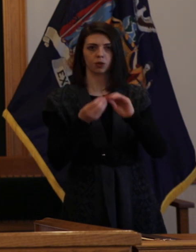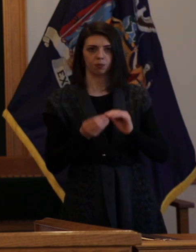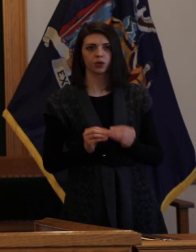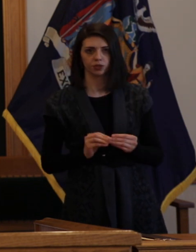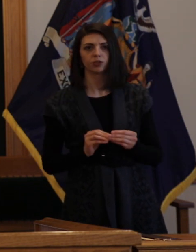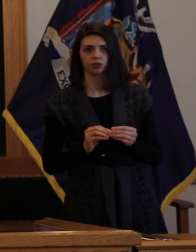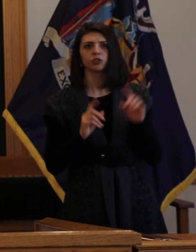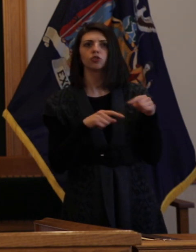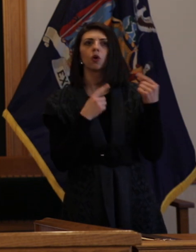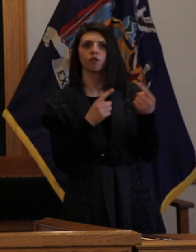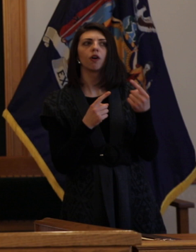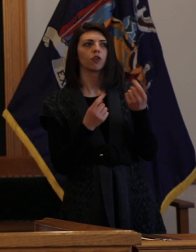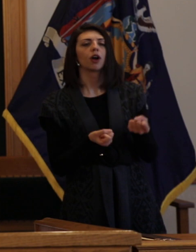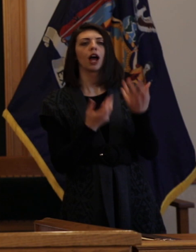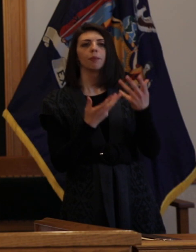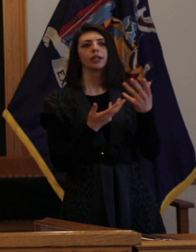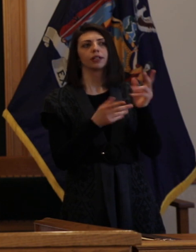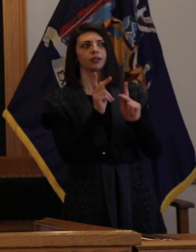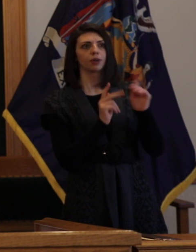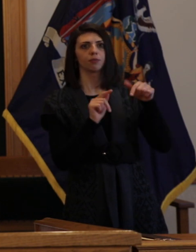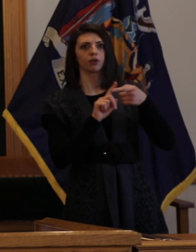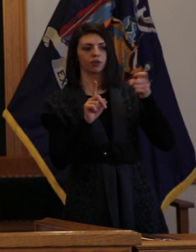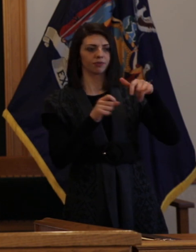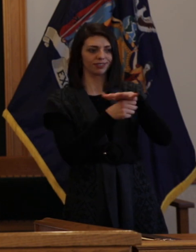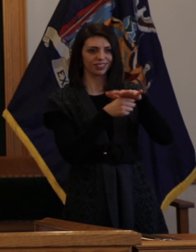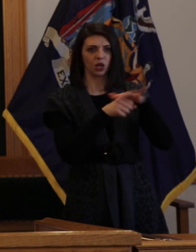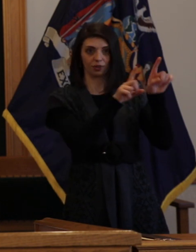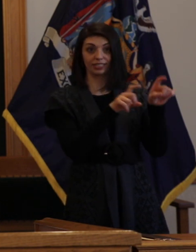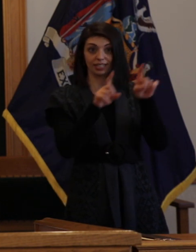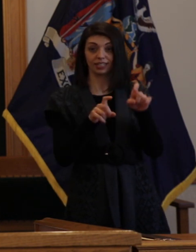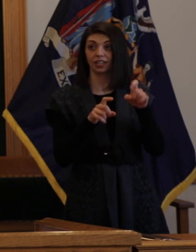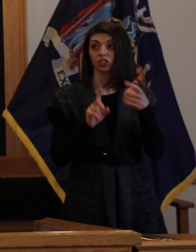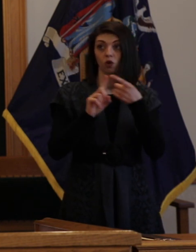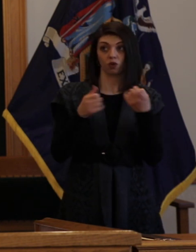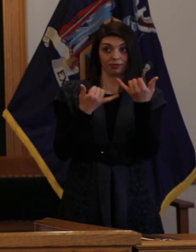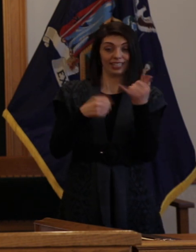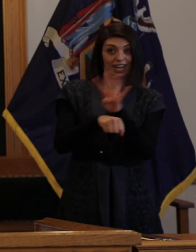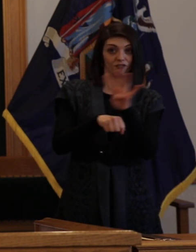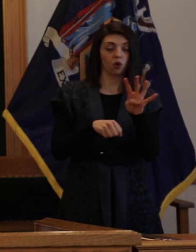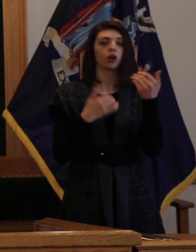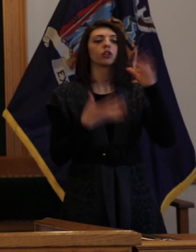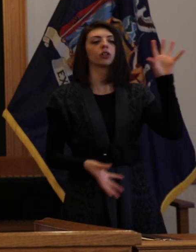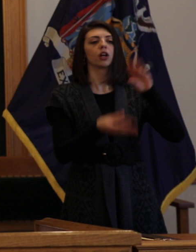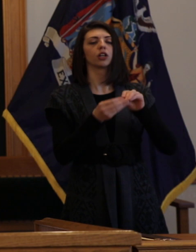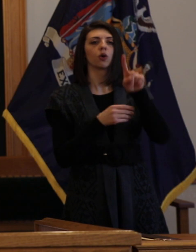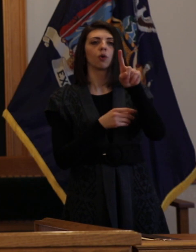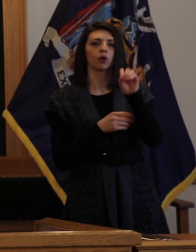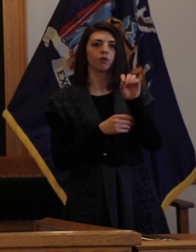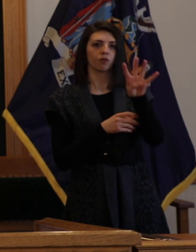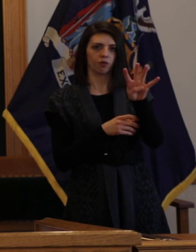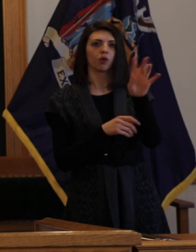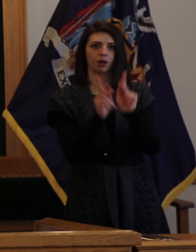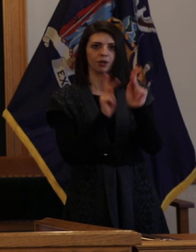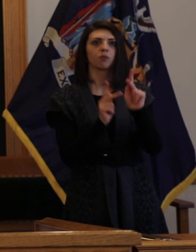as residents tested. So again, as of today at 4 o'clock, we've had 104 people that have been tested or